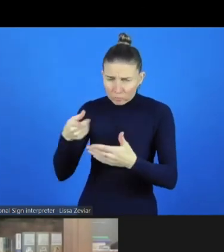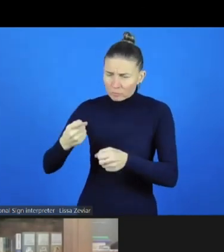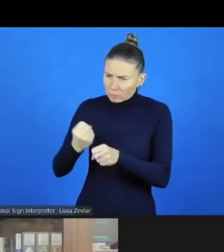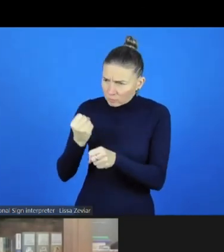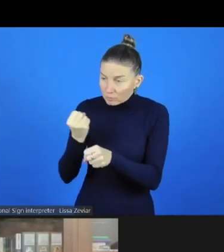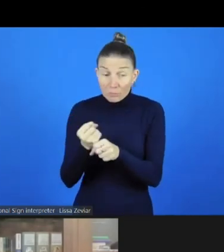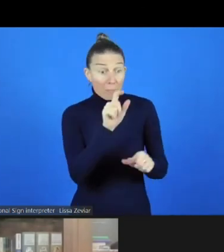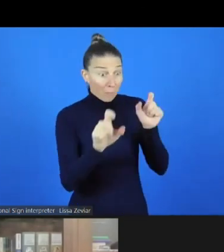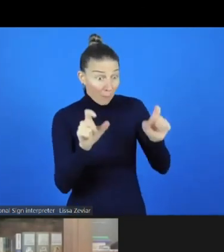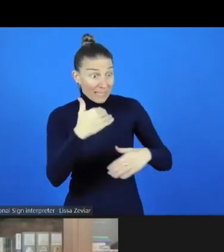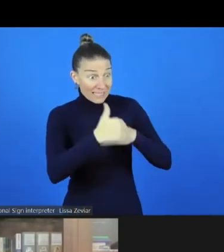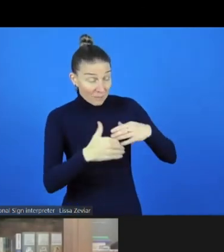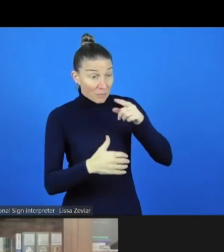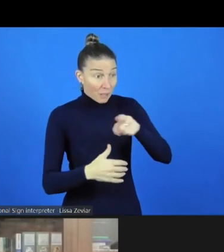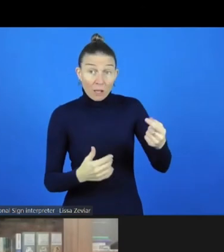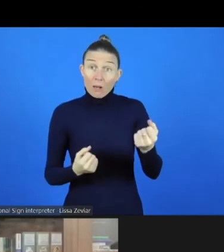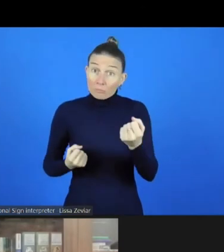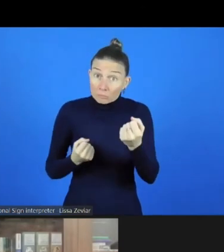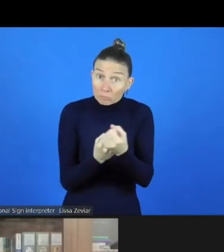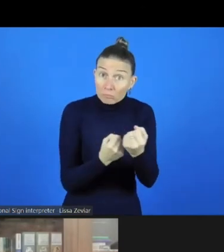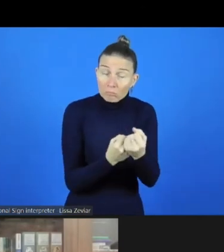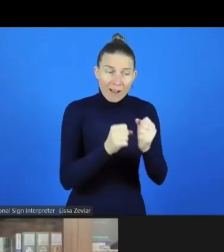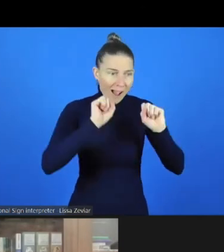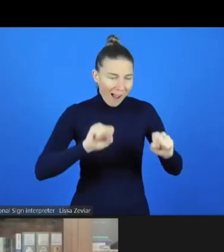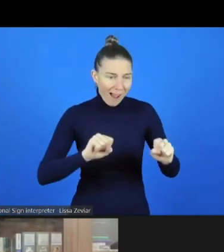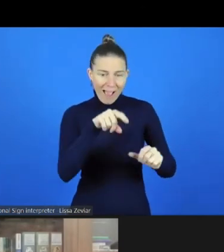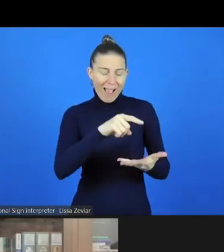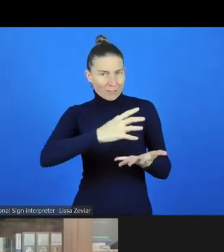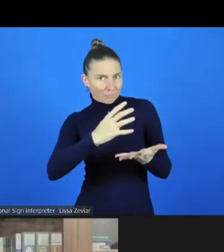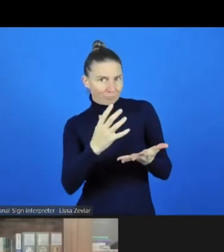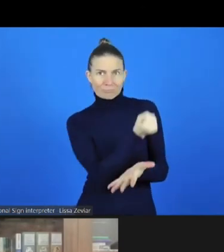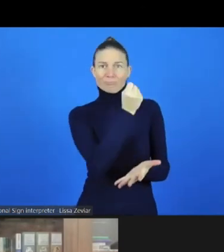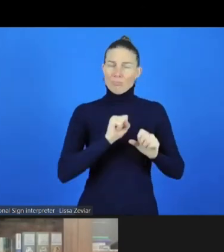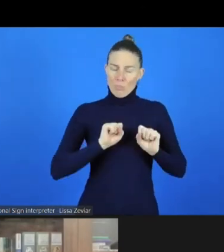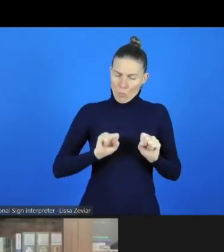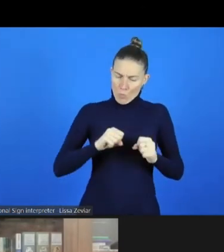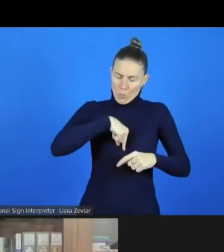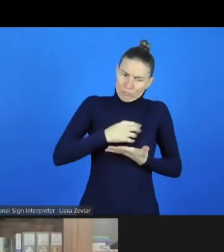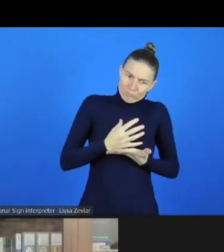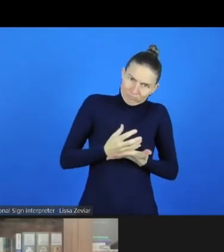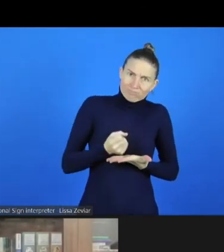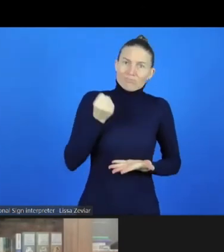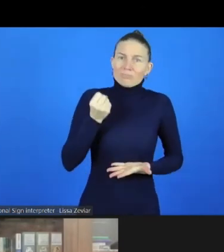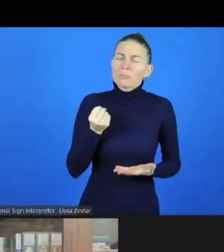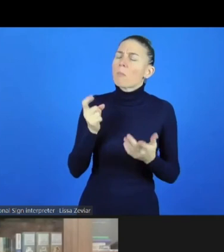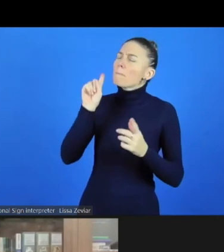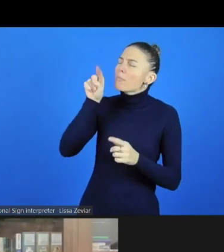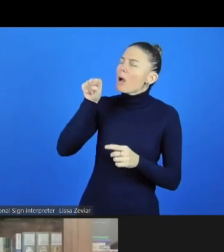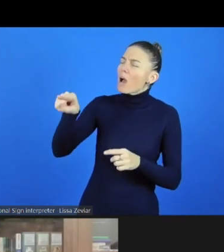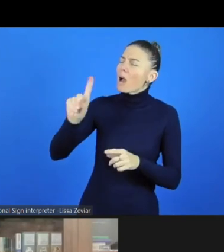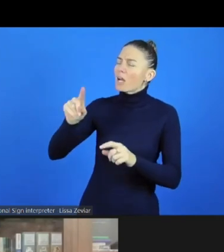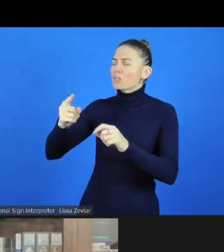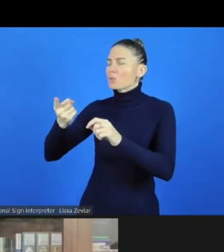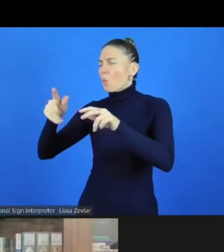with disabilities to maximize their potential. Can you share some organizational experience and practices